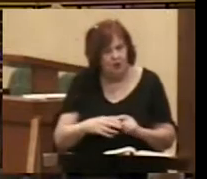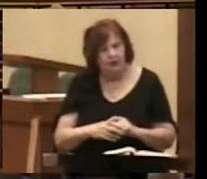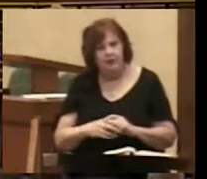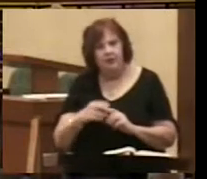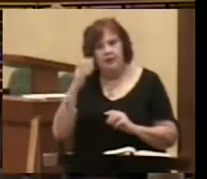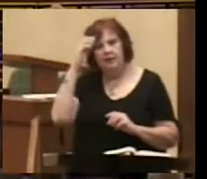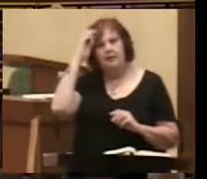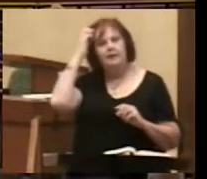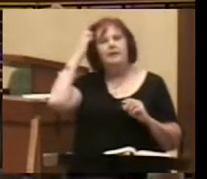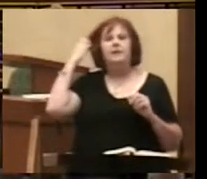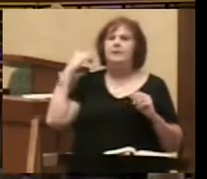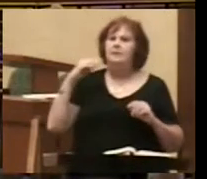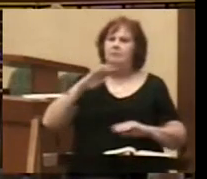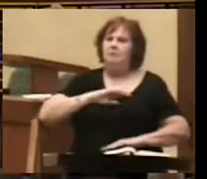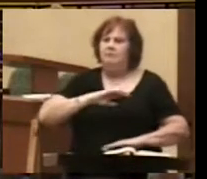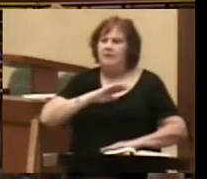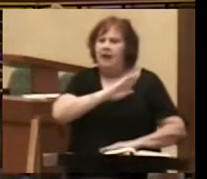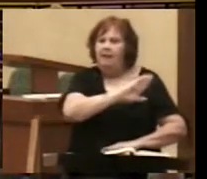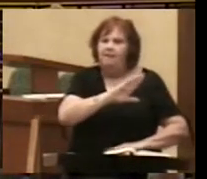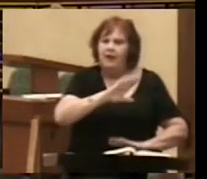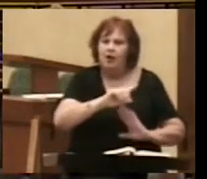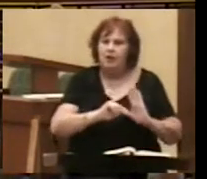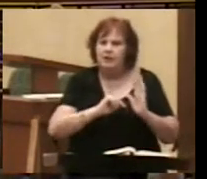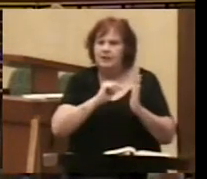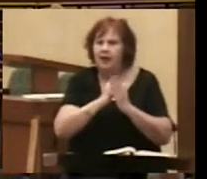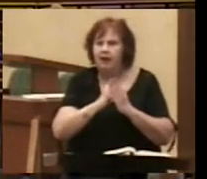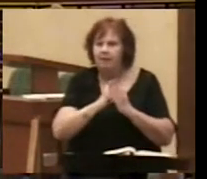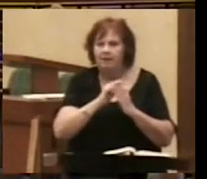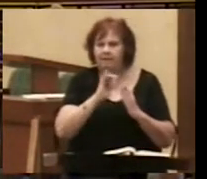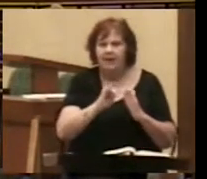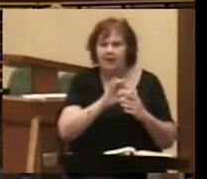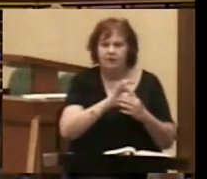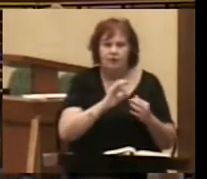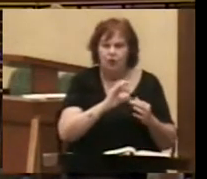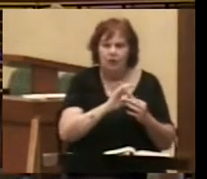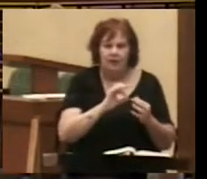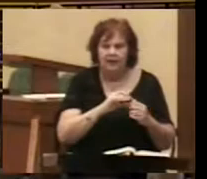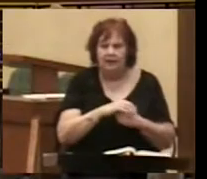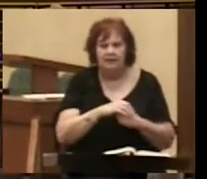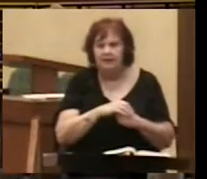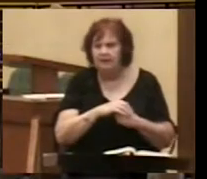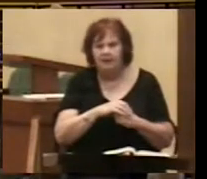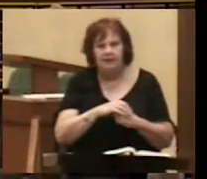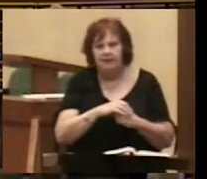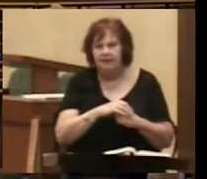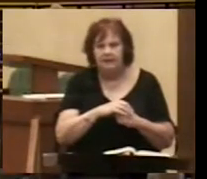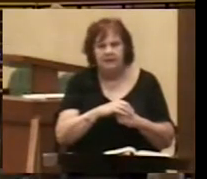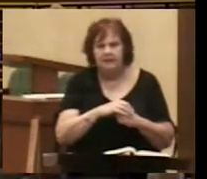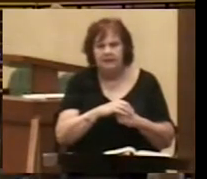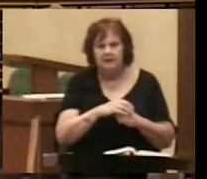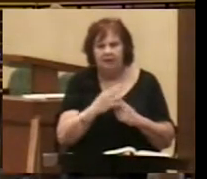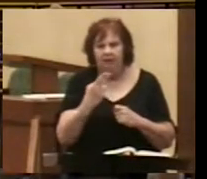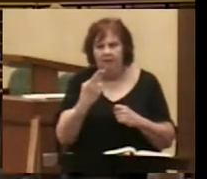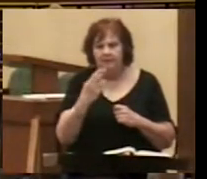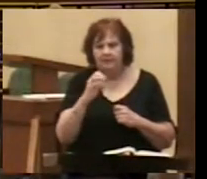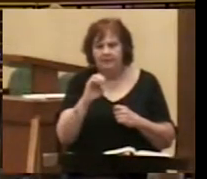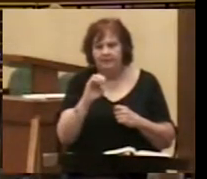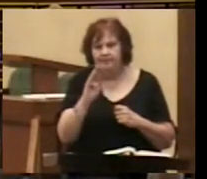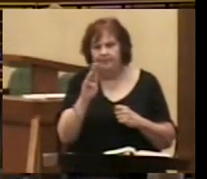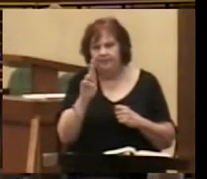not fulfilled in the time of those Old Testament heroes. In fact, Hebrews